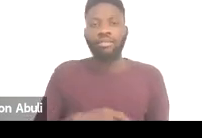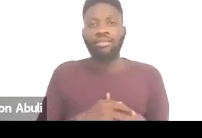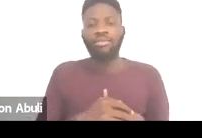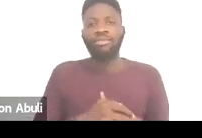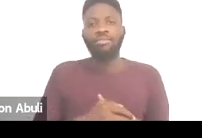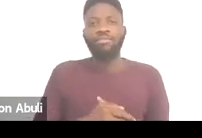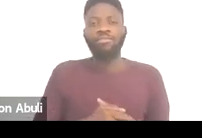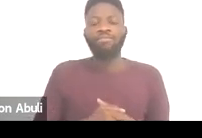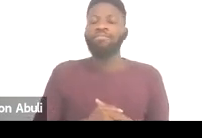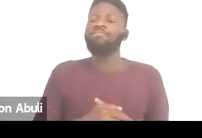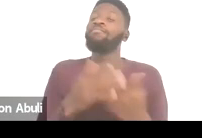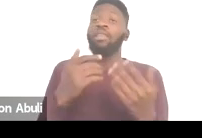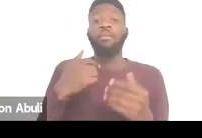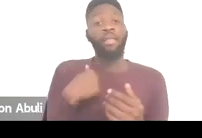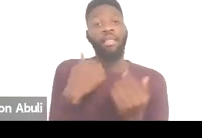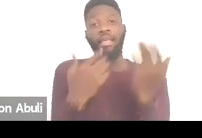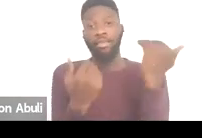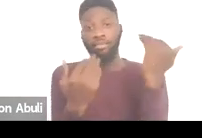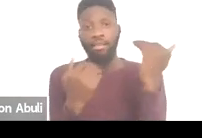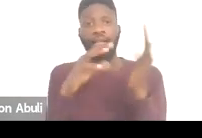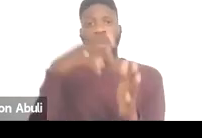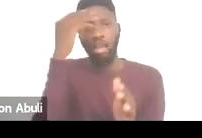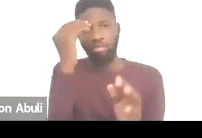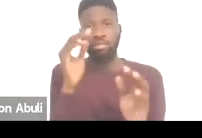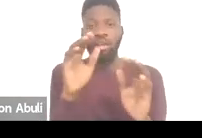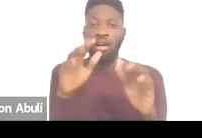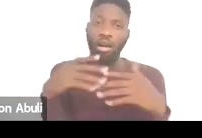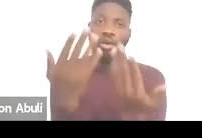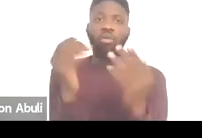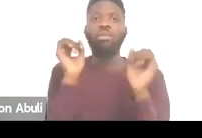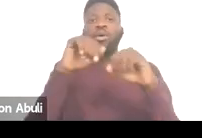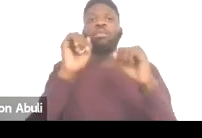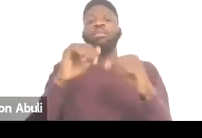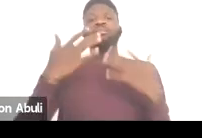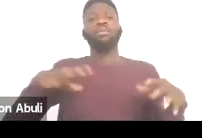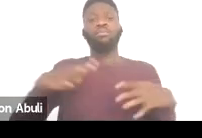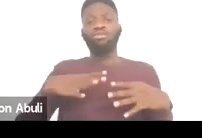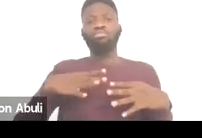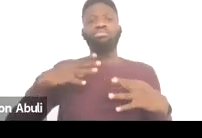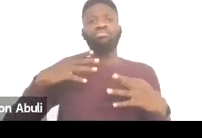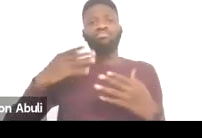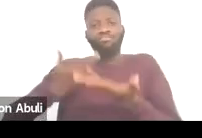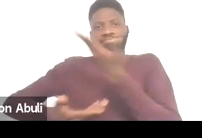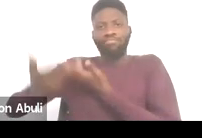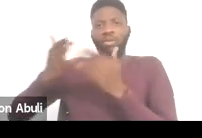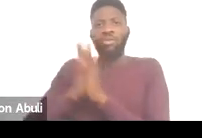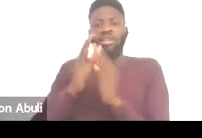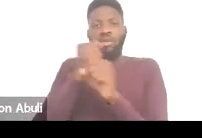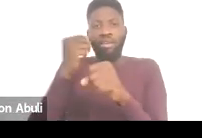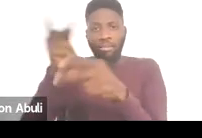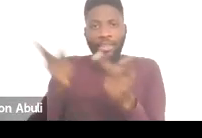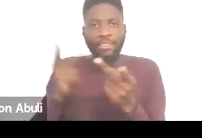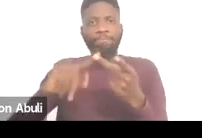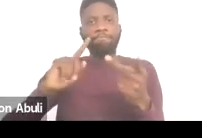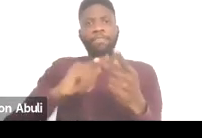I expect to learn how to relate with people at the workplace, how to be friendly,